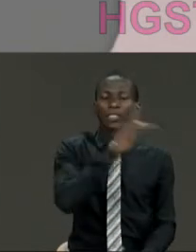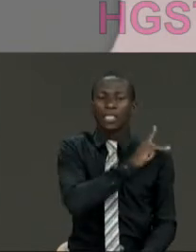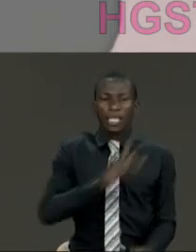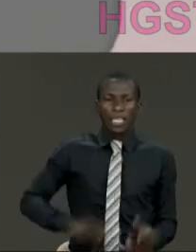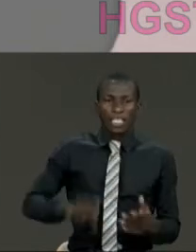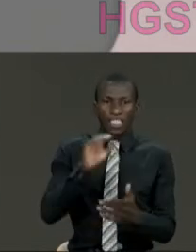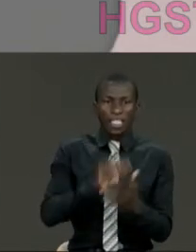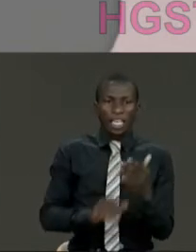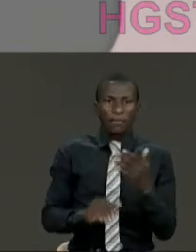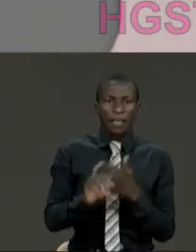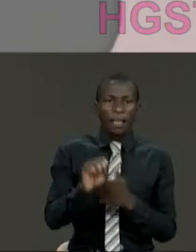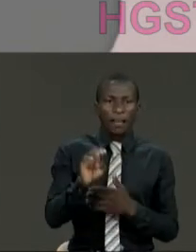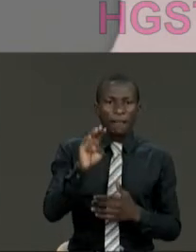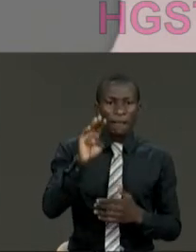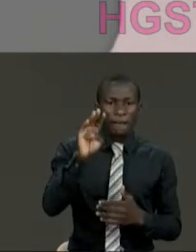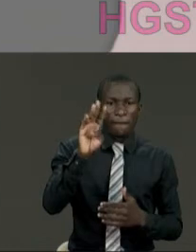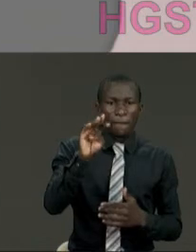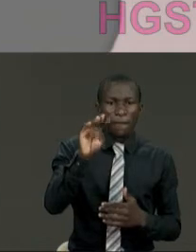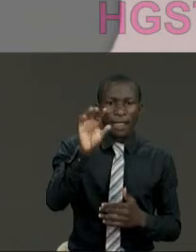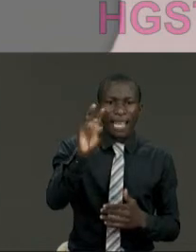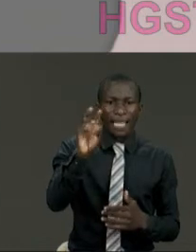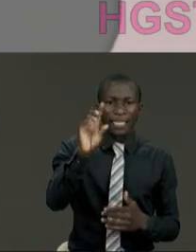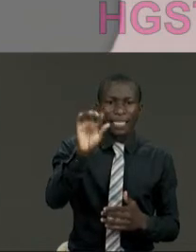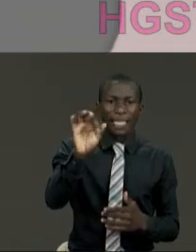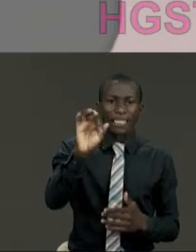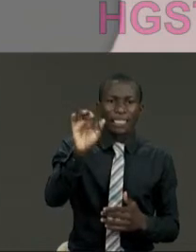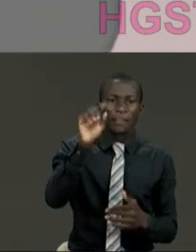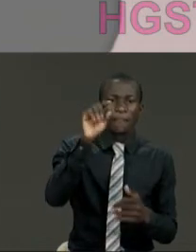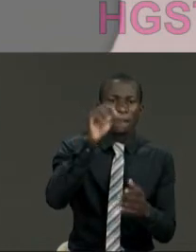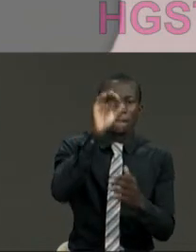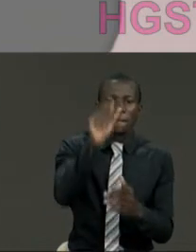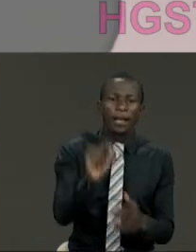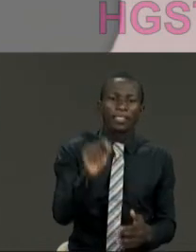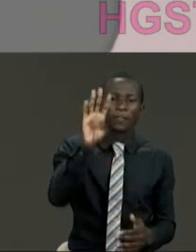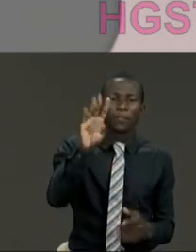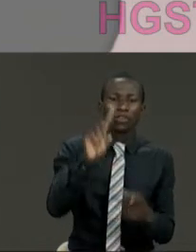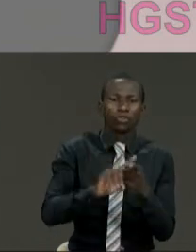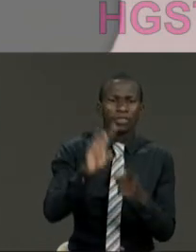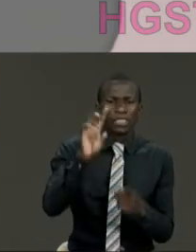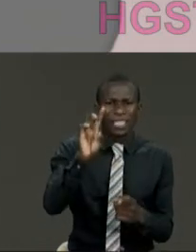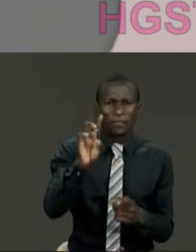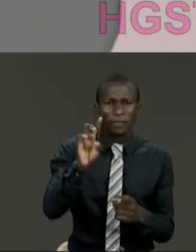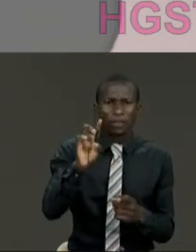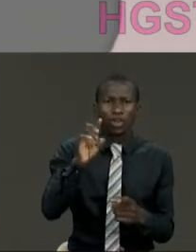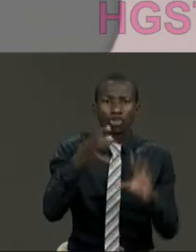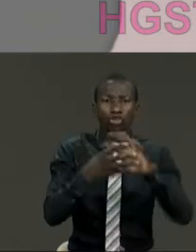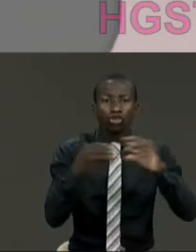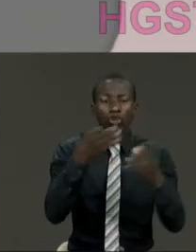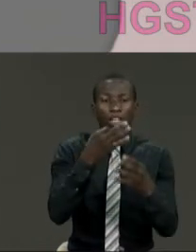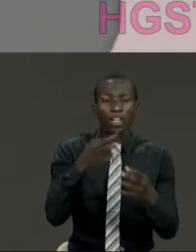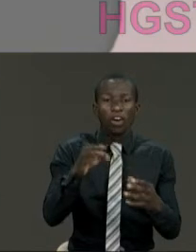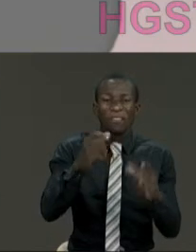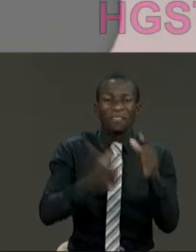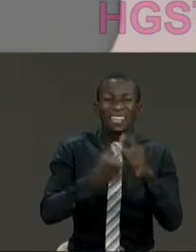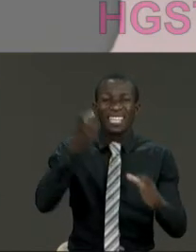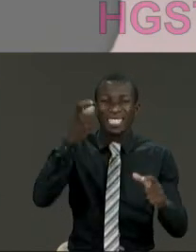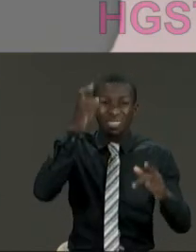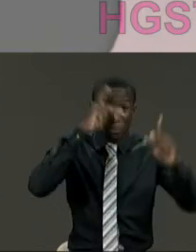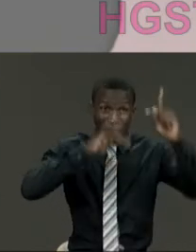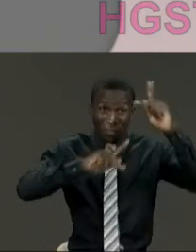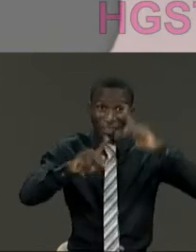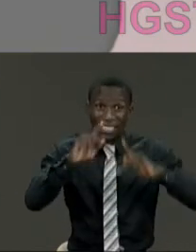1 Kings 19:4-7, you have the story of a great prophet, Elijah. He was discouraged